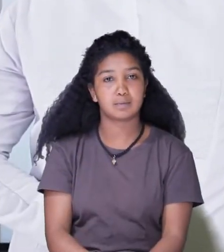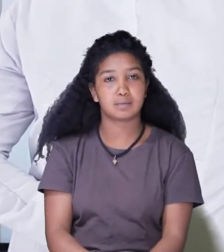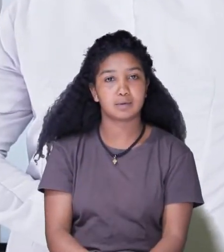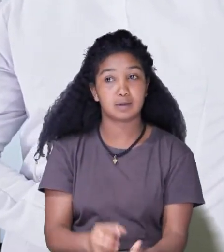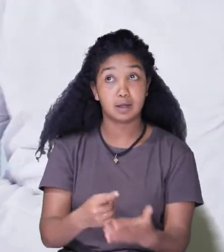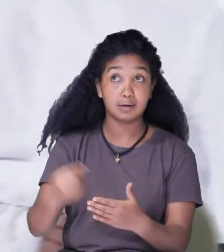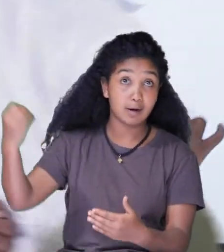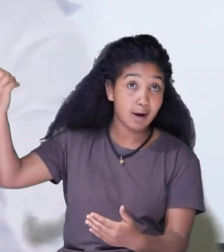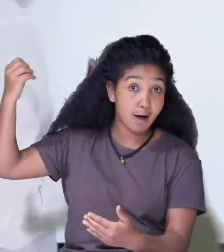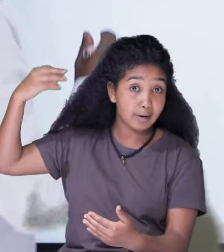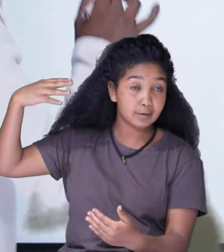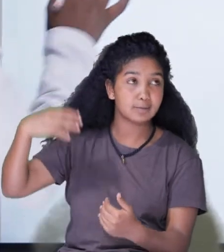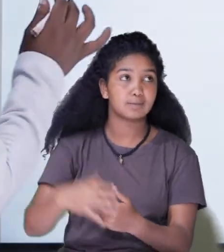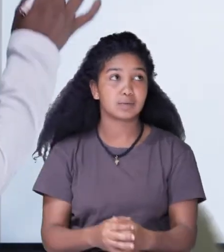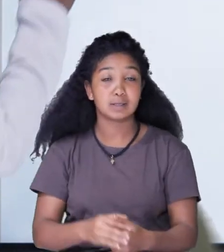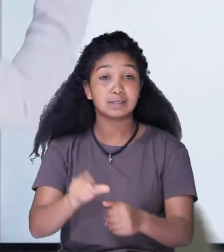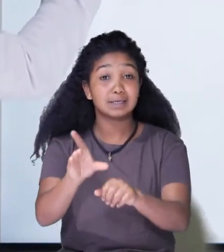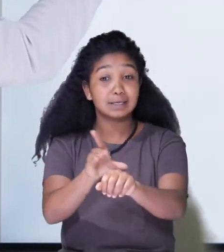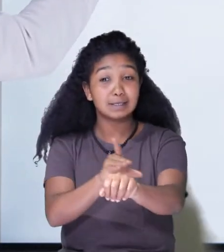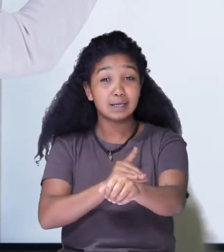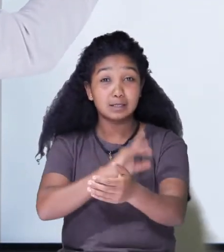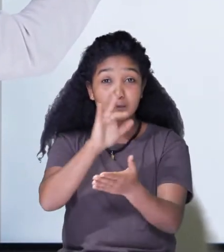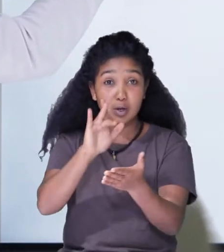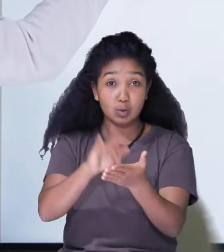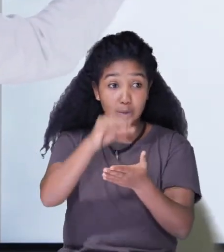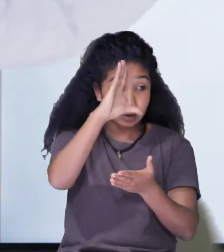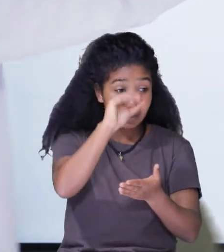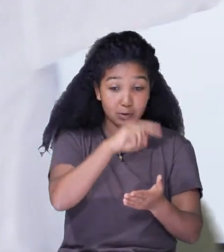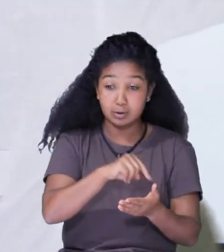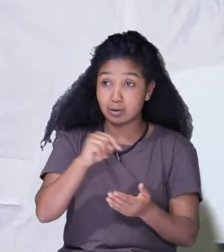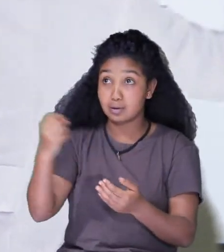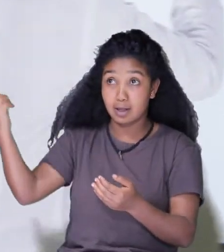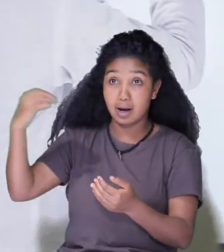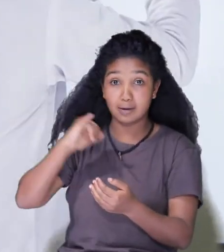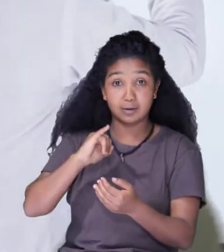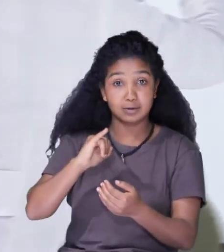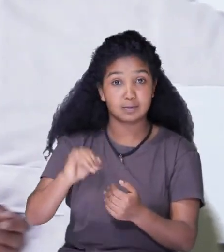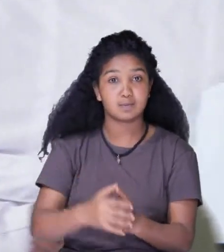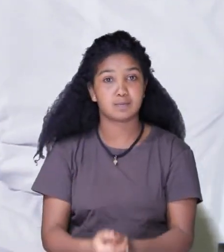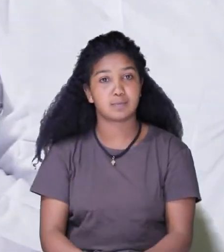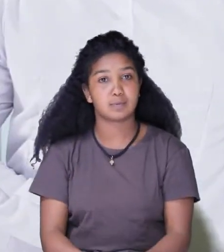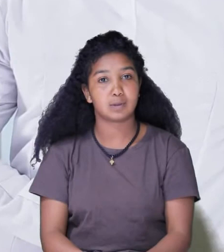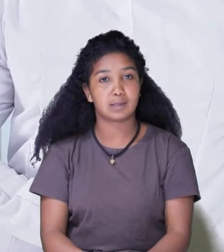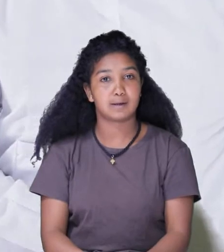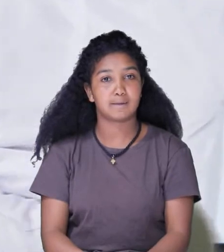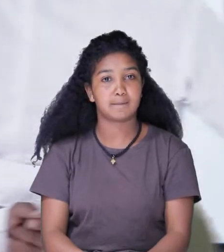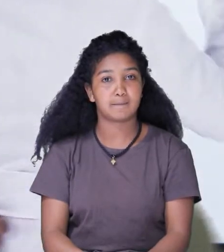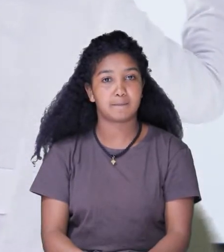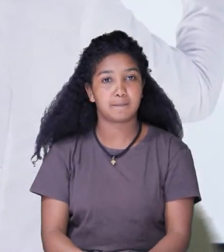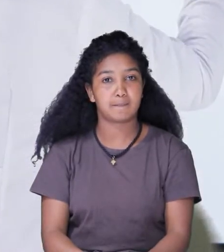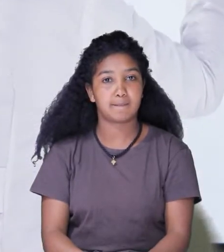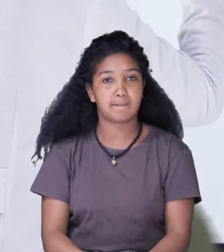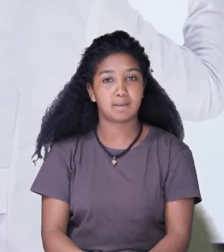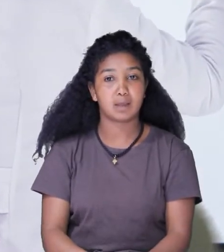is a light. The distance between the observer and the light is